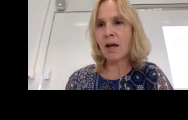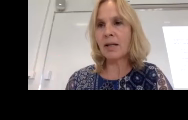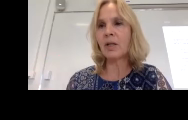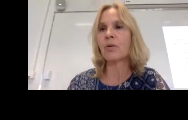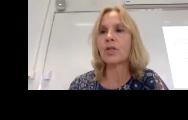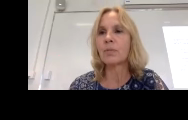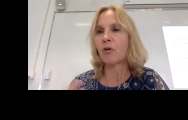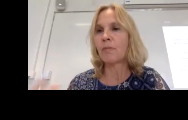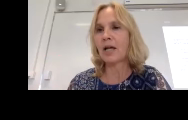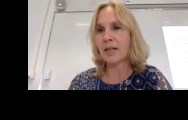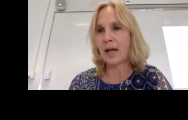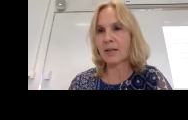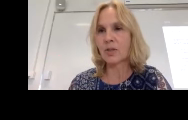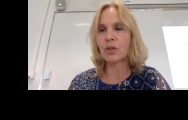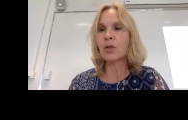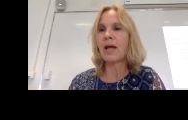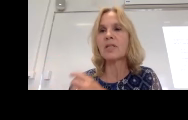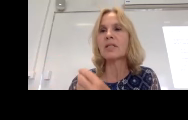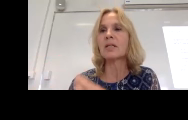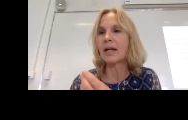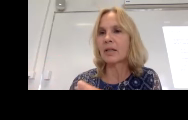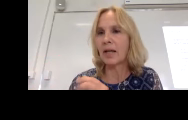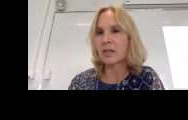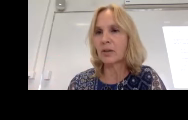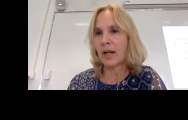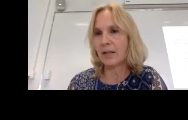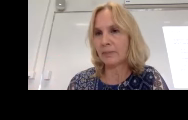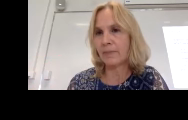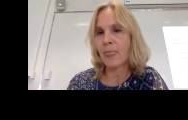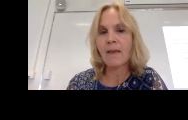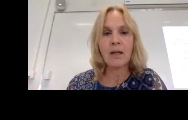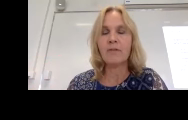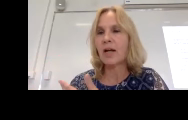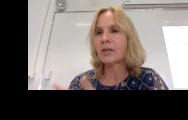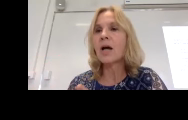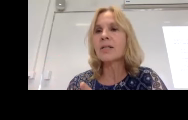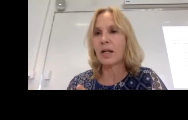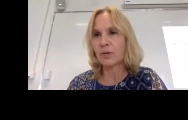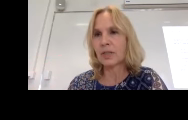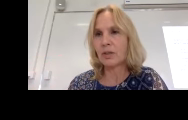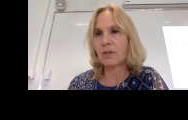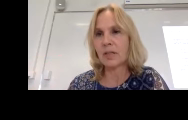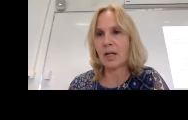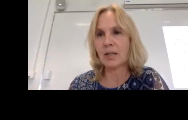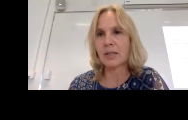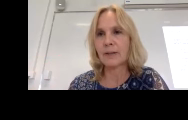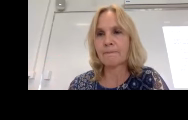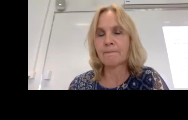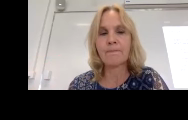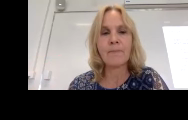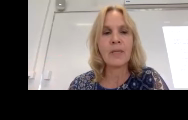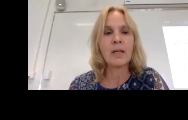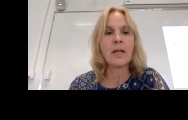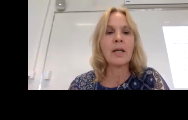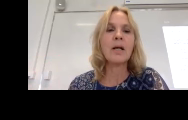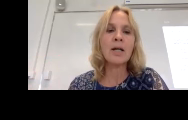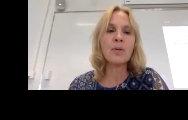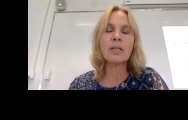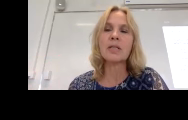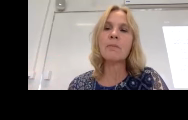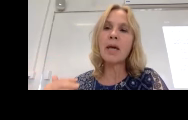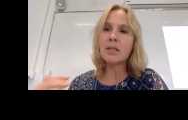the sign in order to perform that task. So you don't have to select a lexical item. In fact, non-signers can do this task.